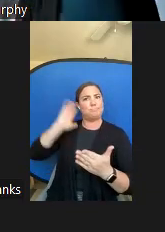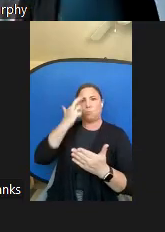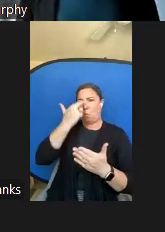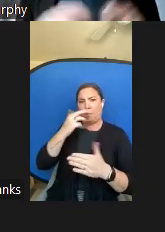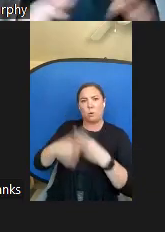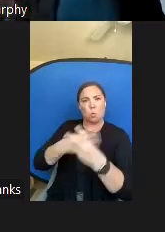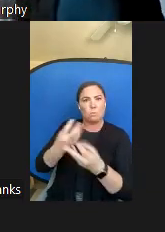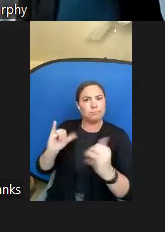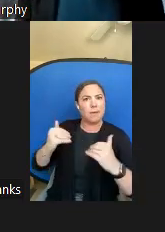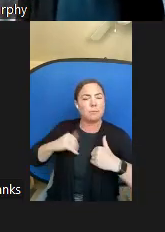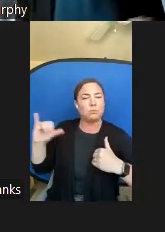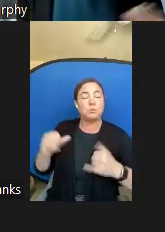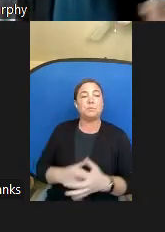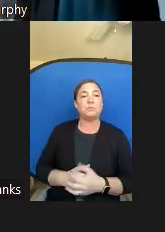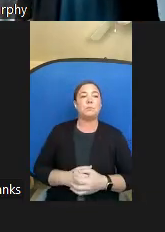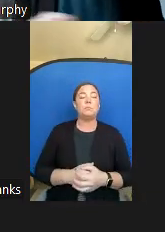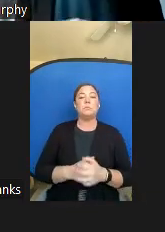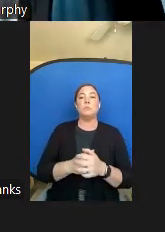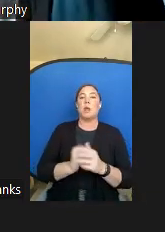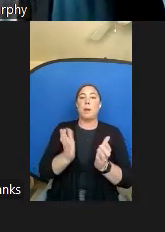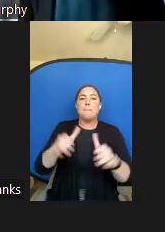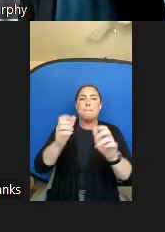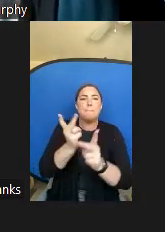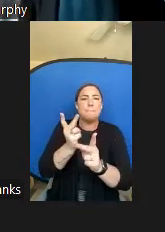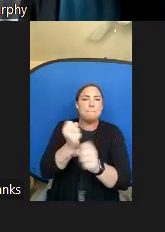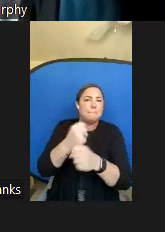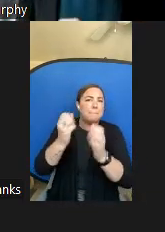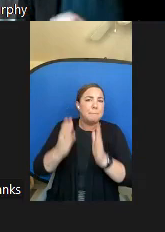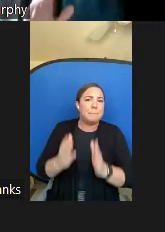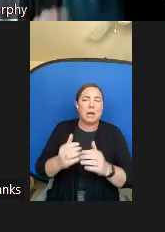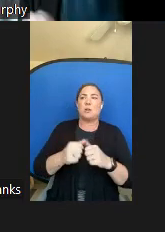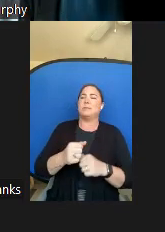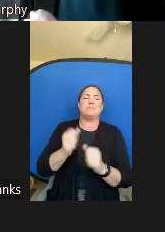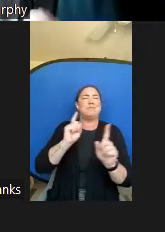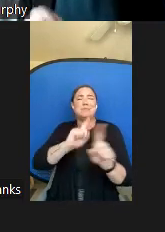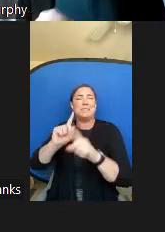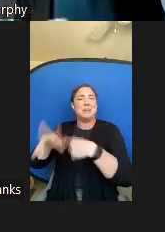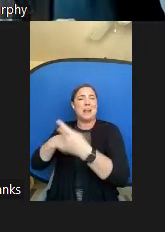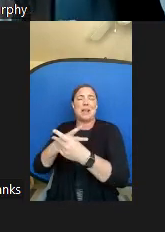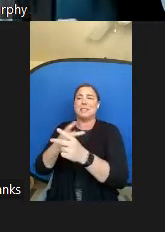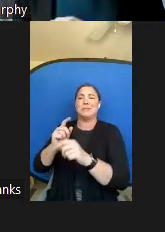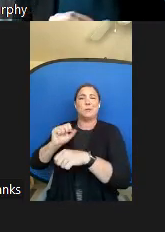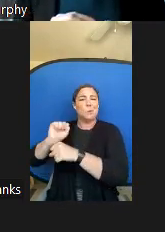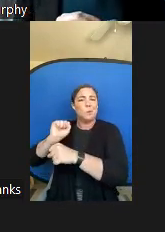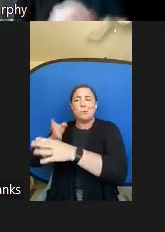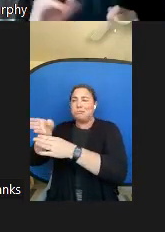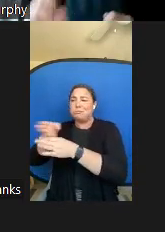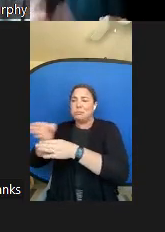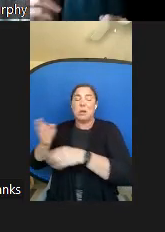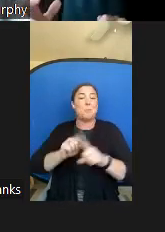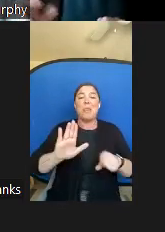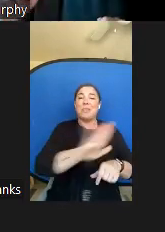while potters were among dozens of crafts and trades known from the period, the particularities of their remains means that we